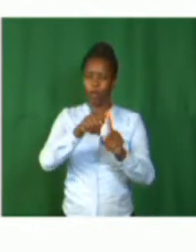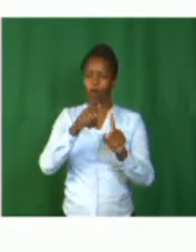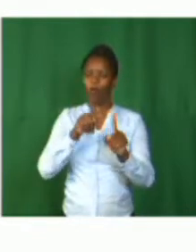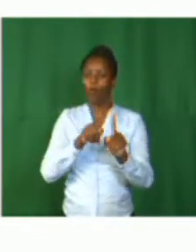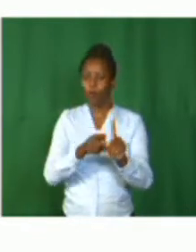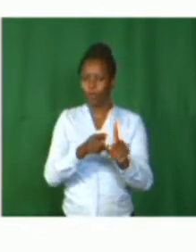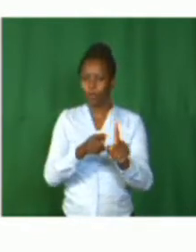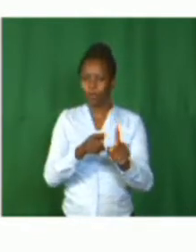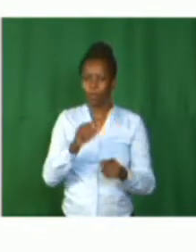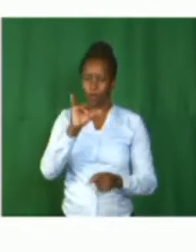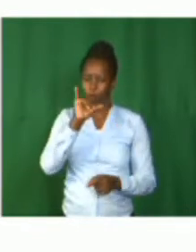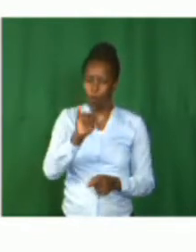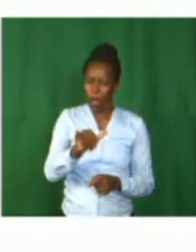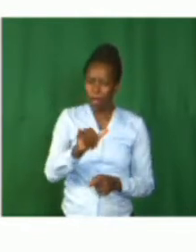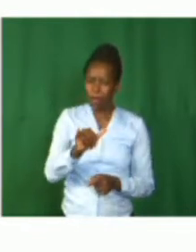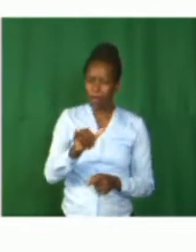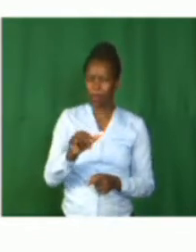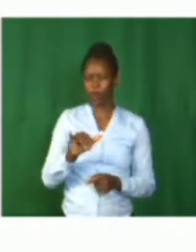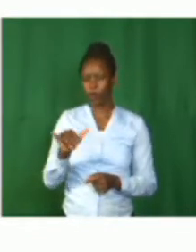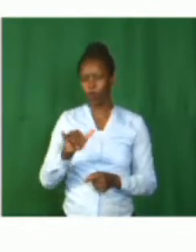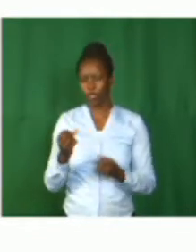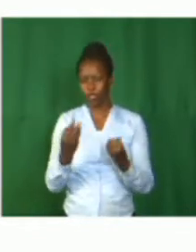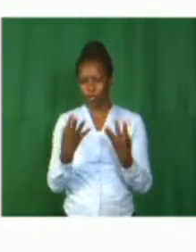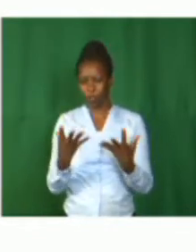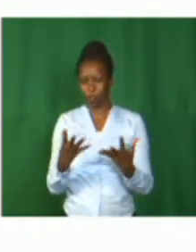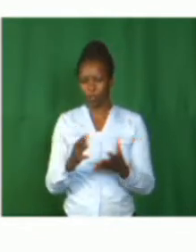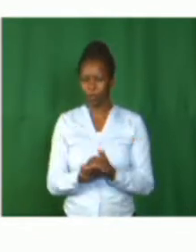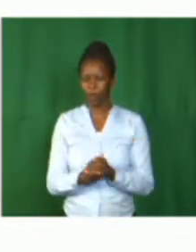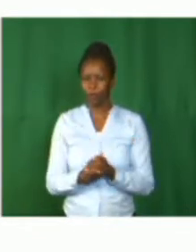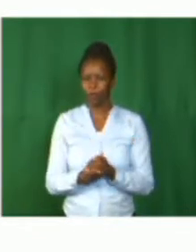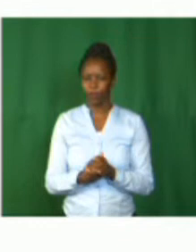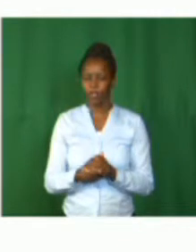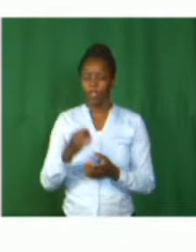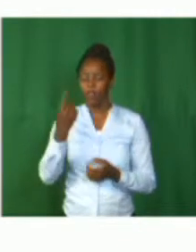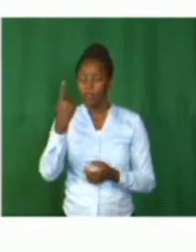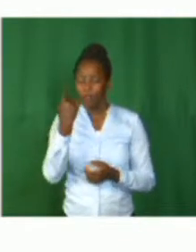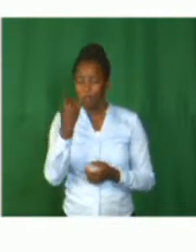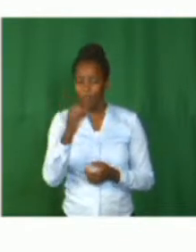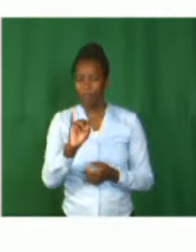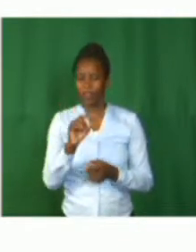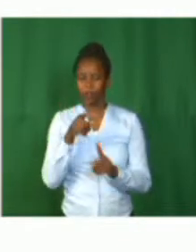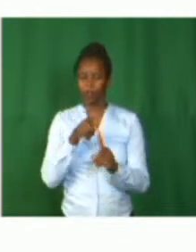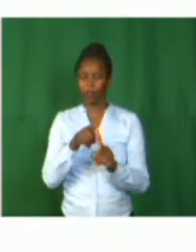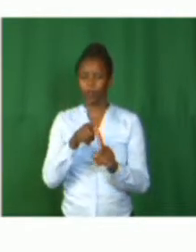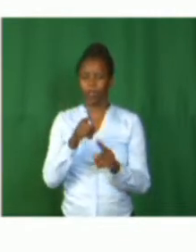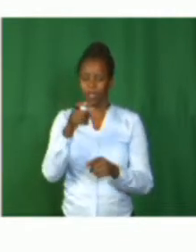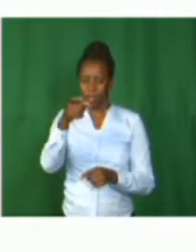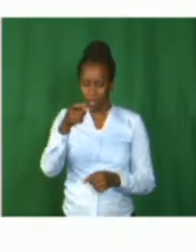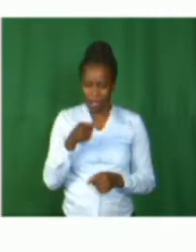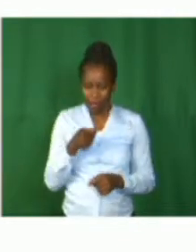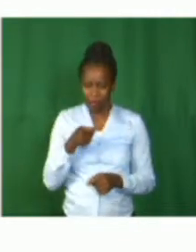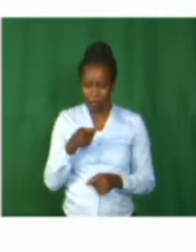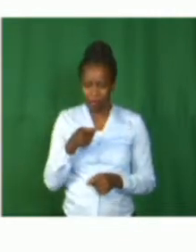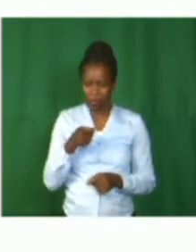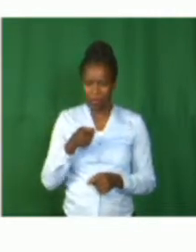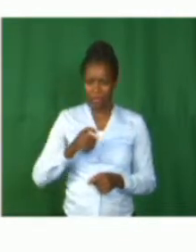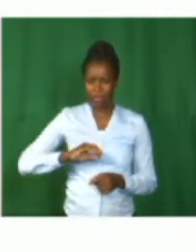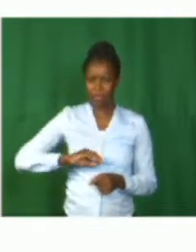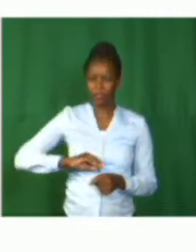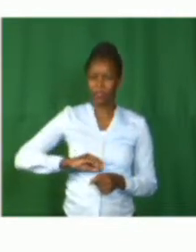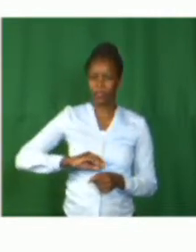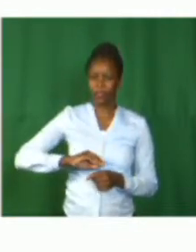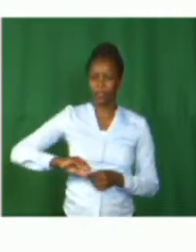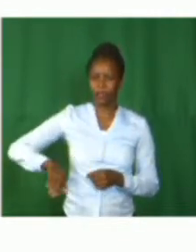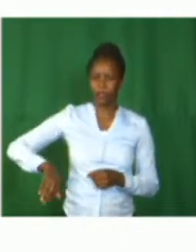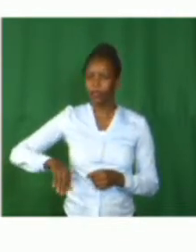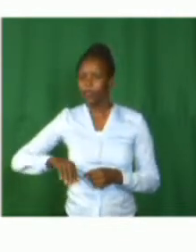value of y now in our table. Now the first point that we are going to use now is when x is equal to -3. What we